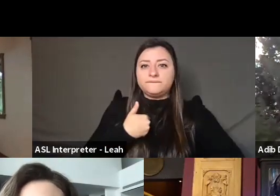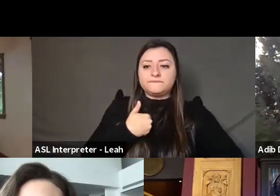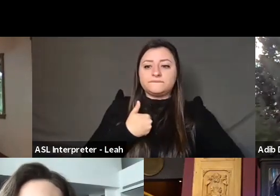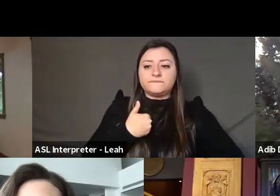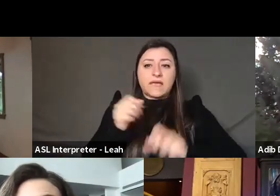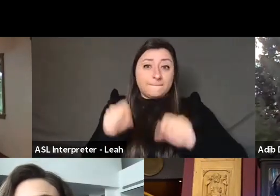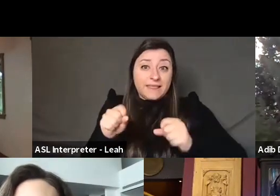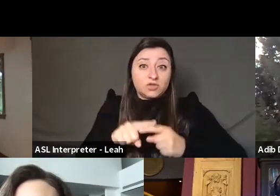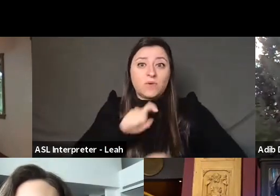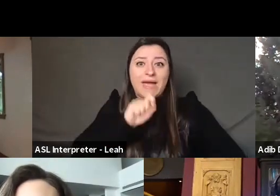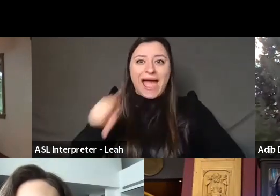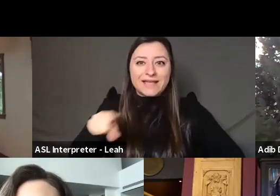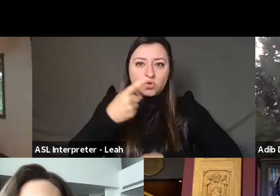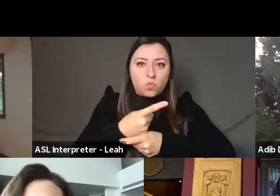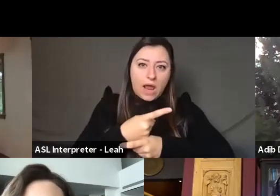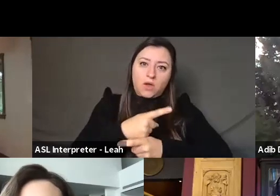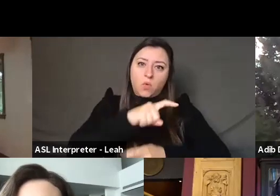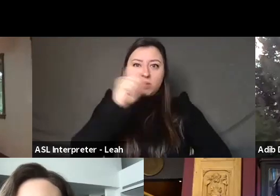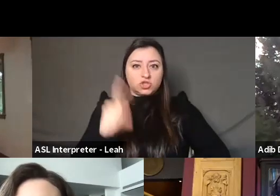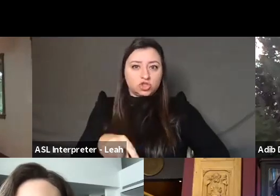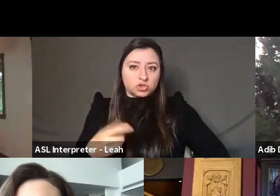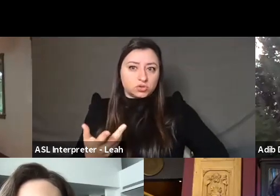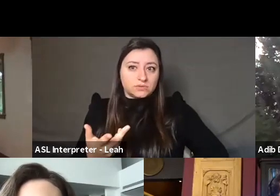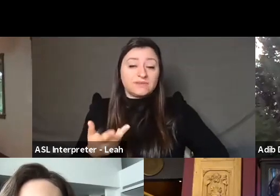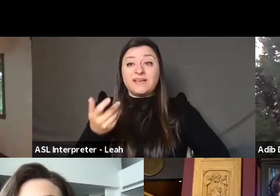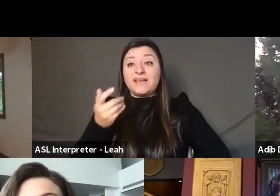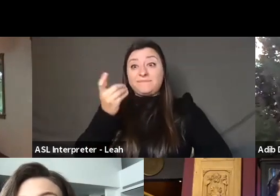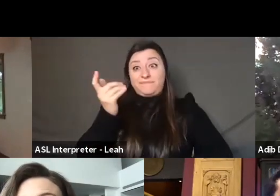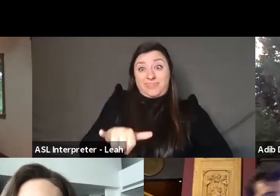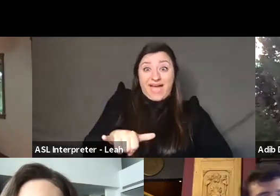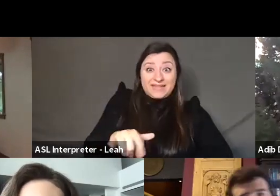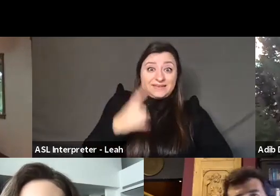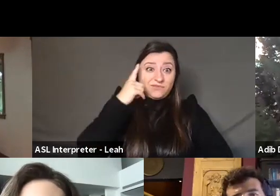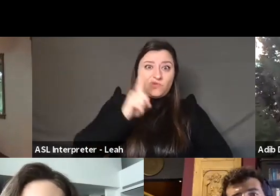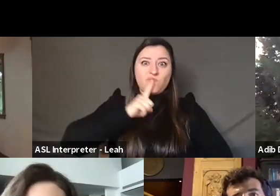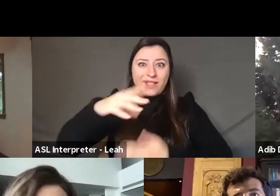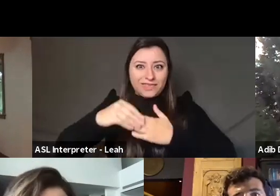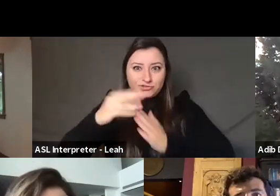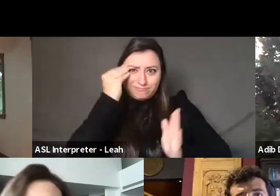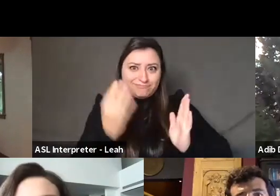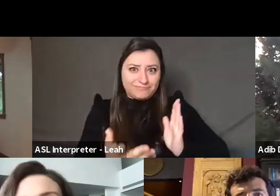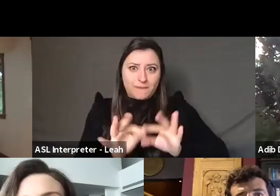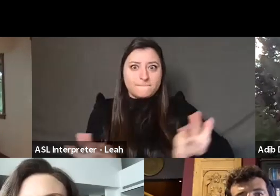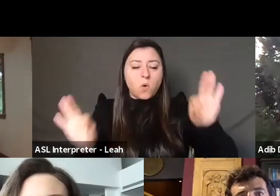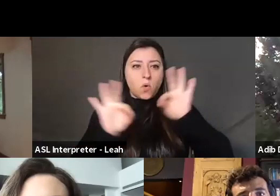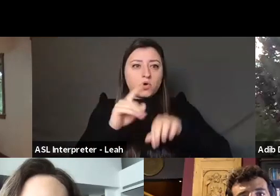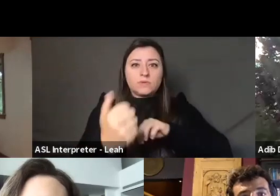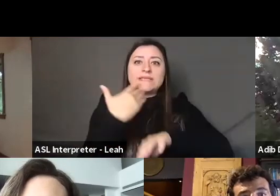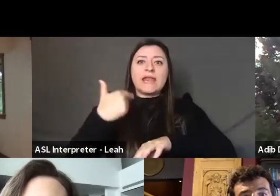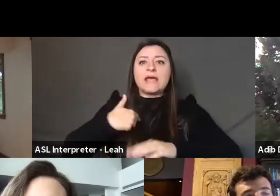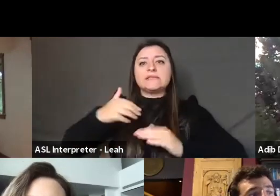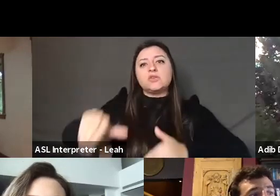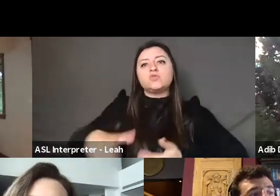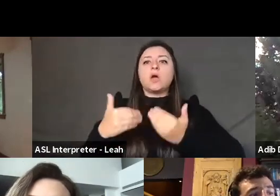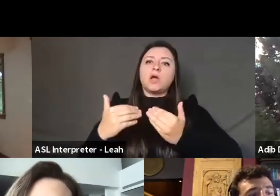capacity to ask the right questions, which honestly is the personification of real leadership, by the way. You sent us an introductory